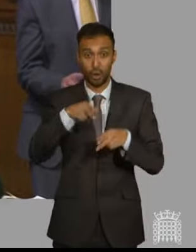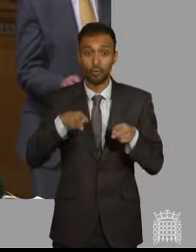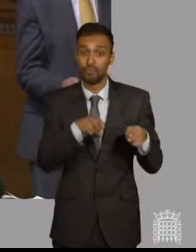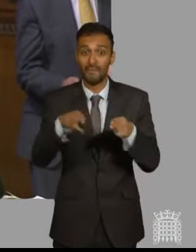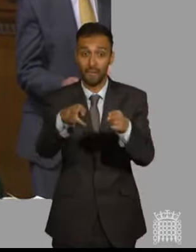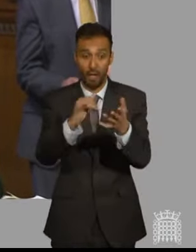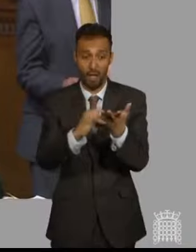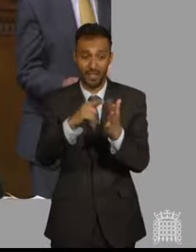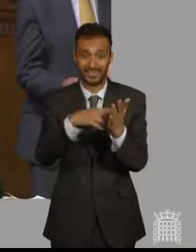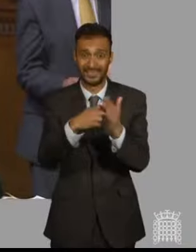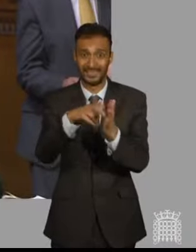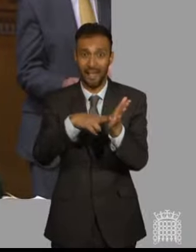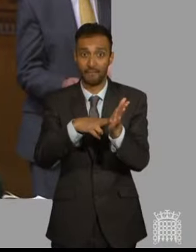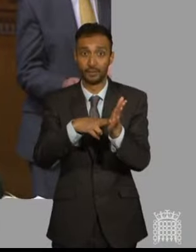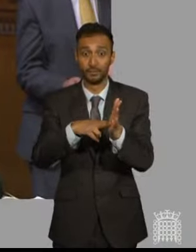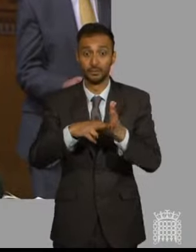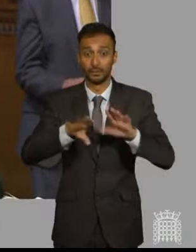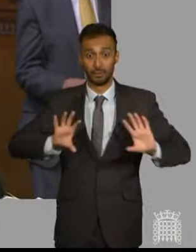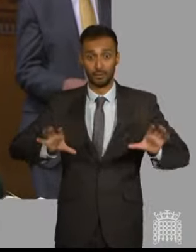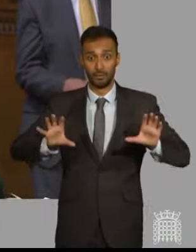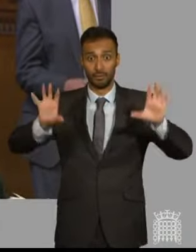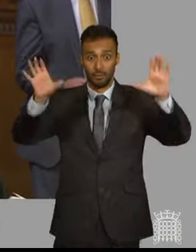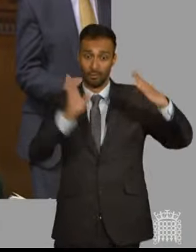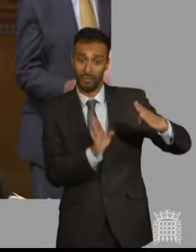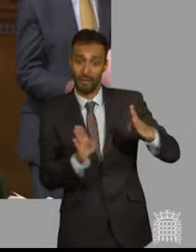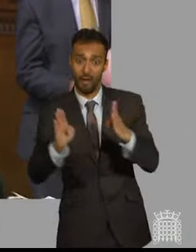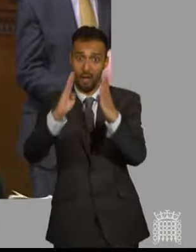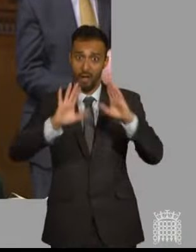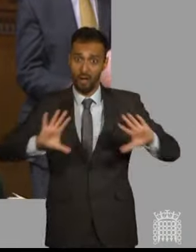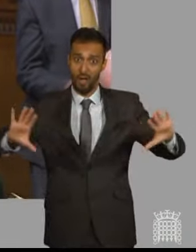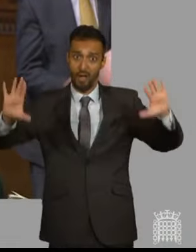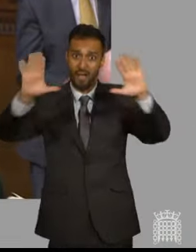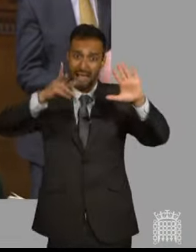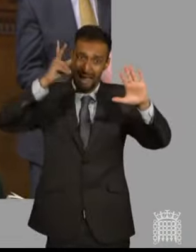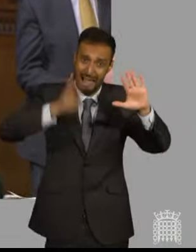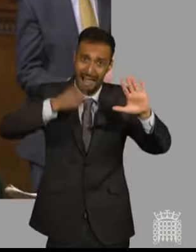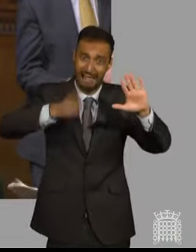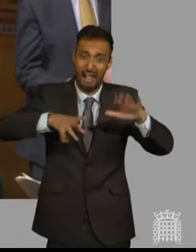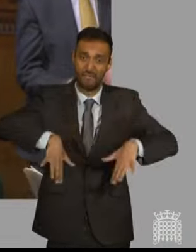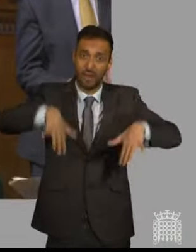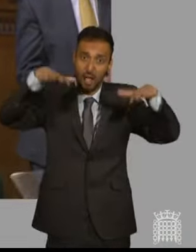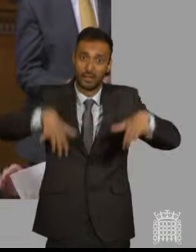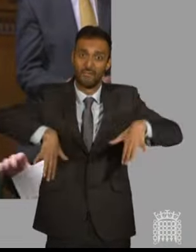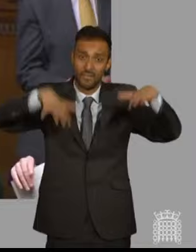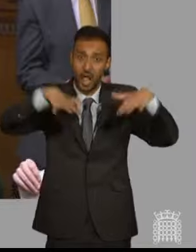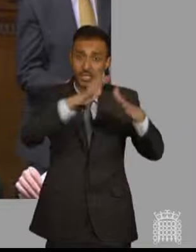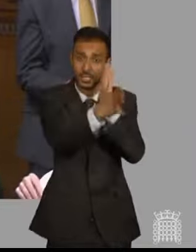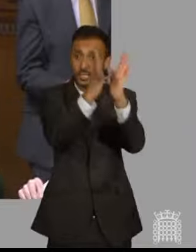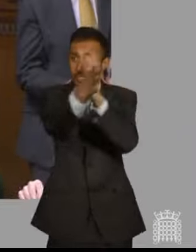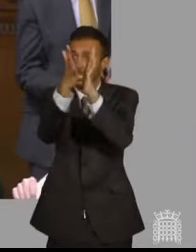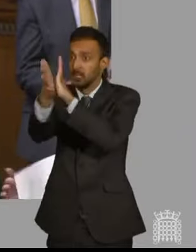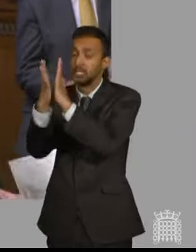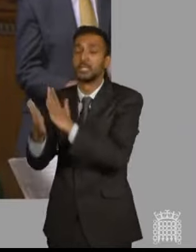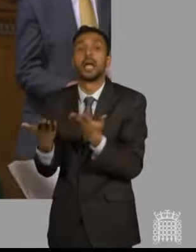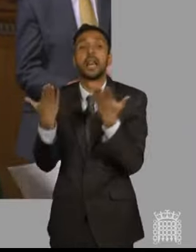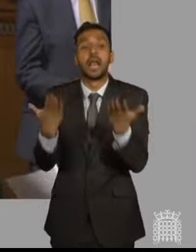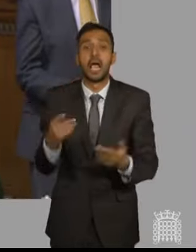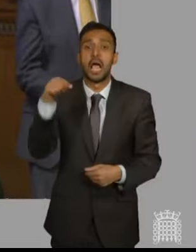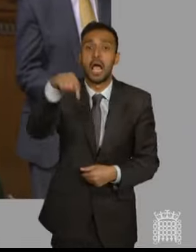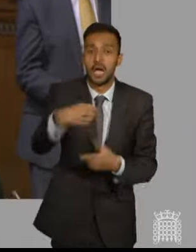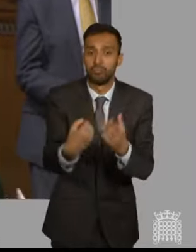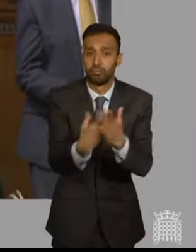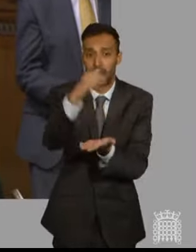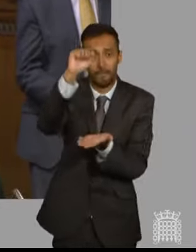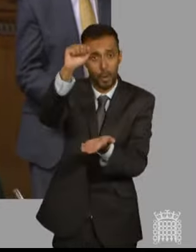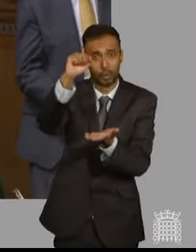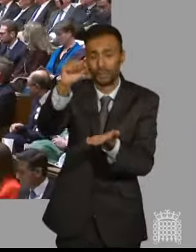really do need to see now in this spring budget further assistance for communities like mine to finally deal with these